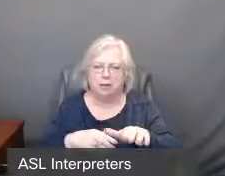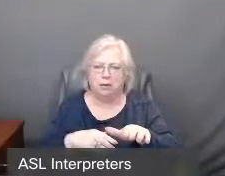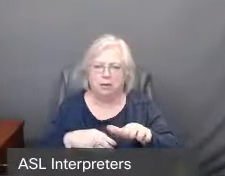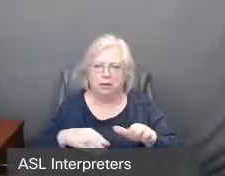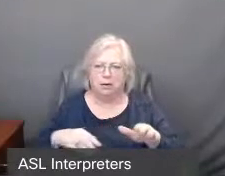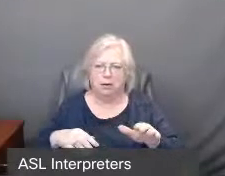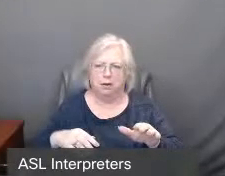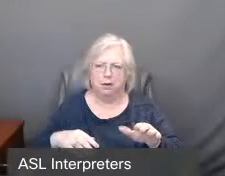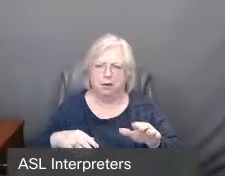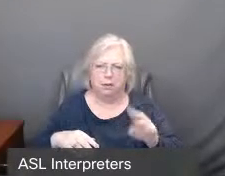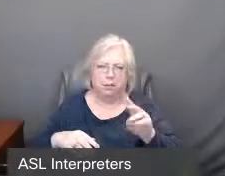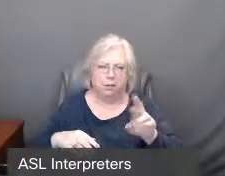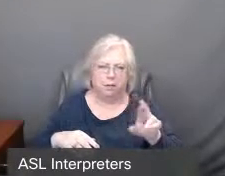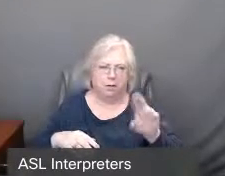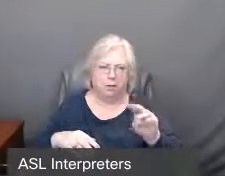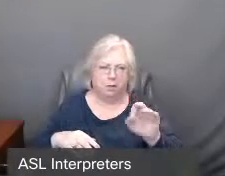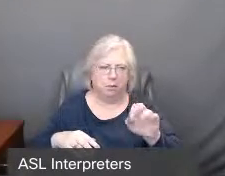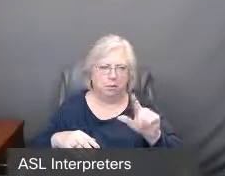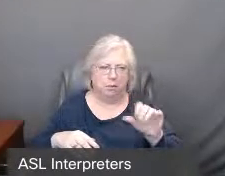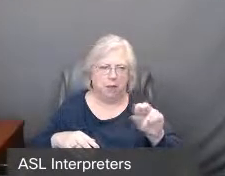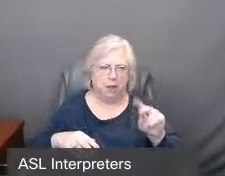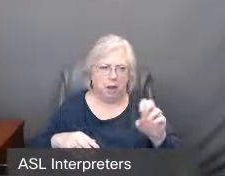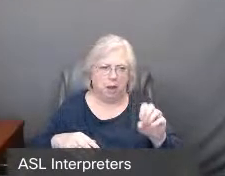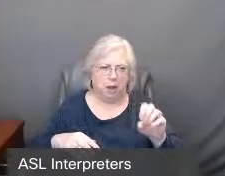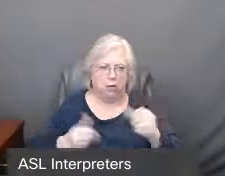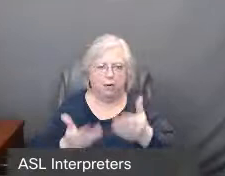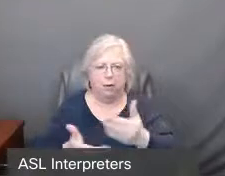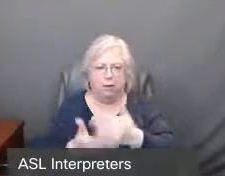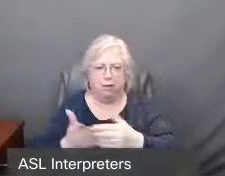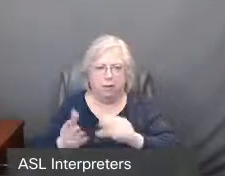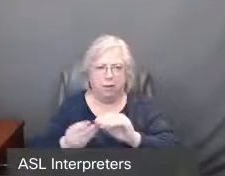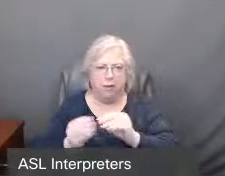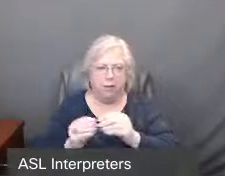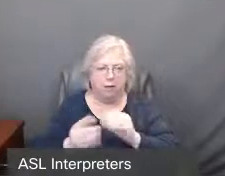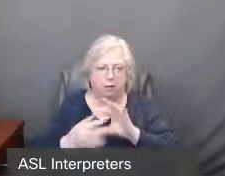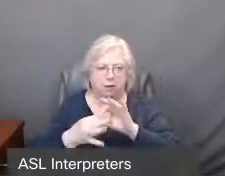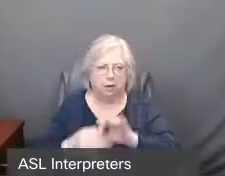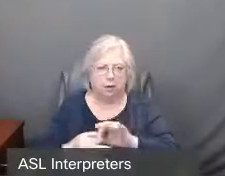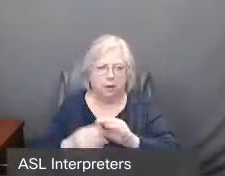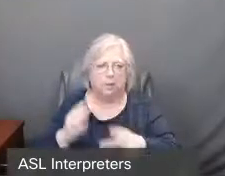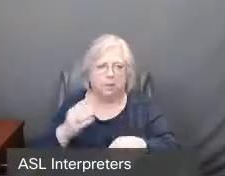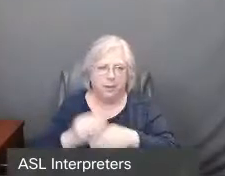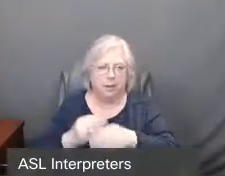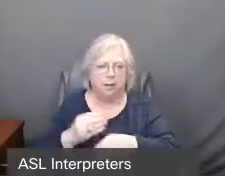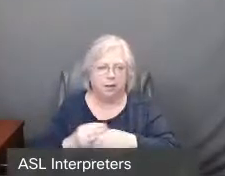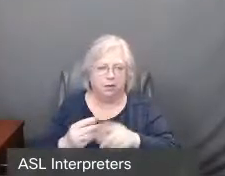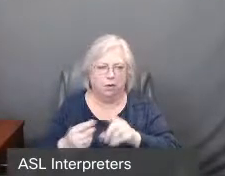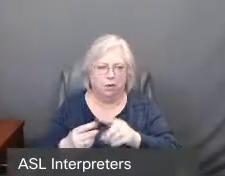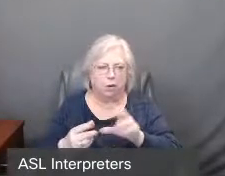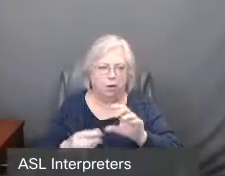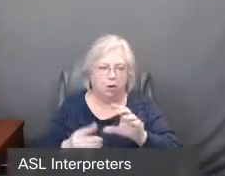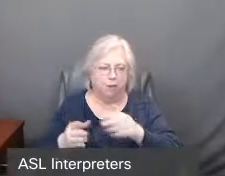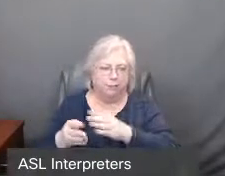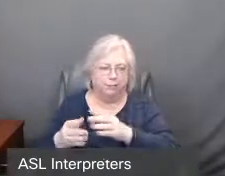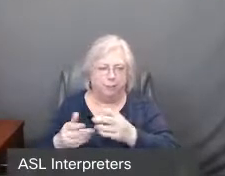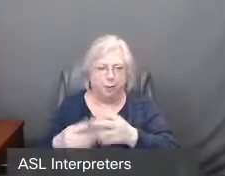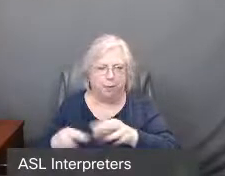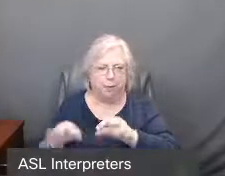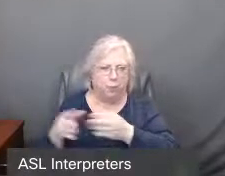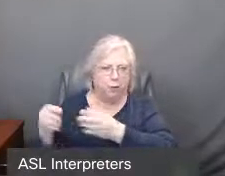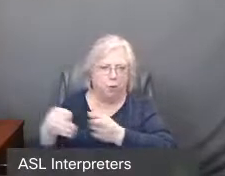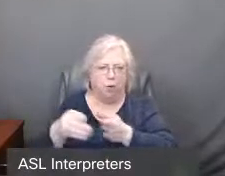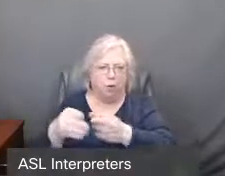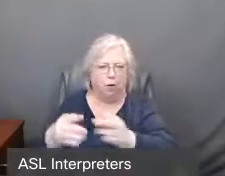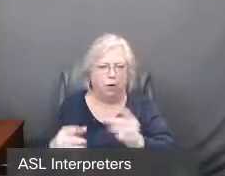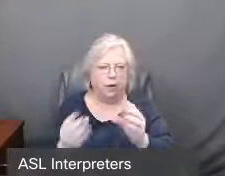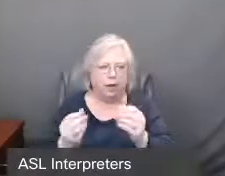Mr. Malone presented some items on the land use plan, amendments that we're looking at for the corridors. I have not heard anything